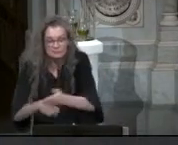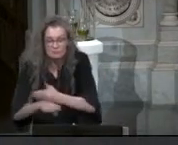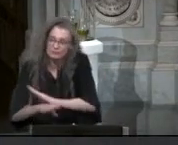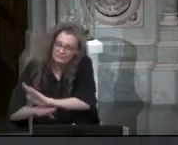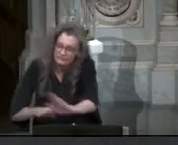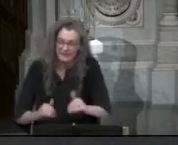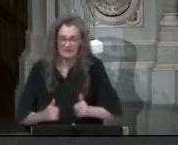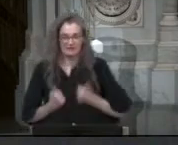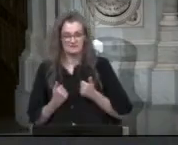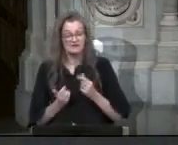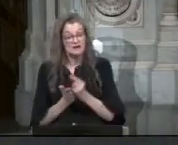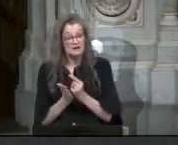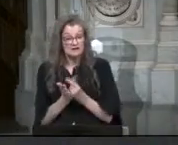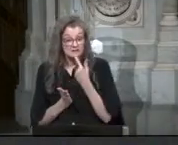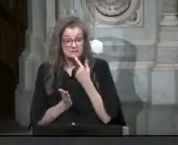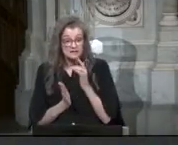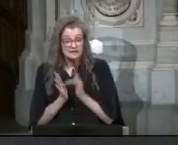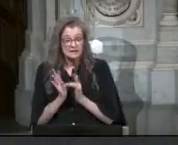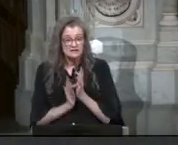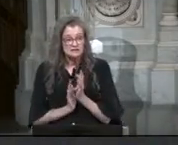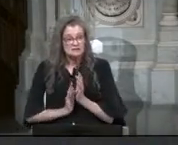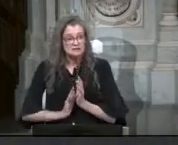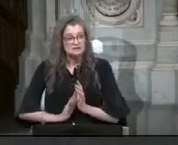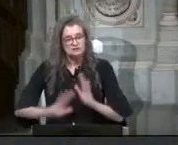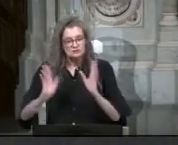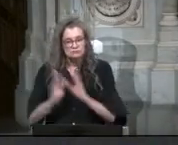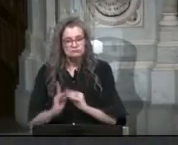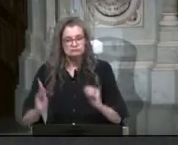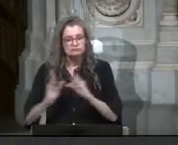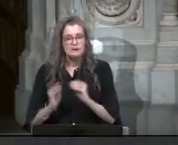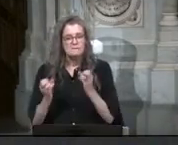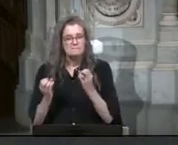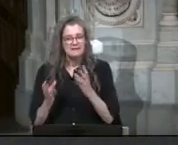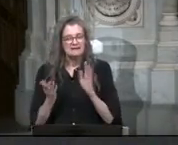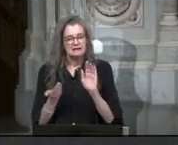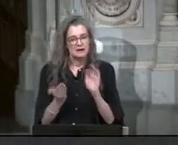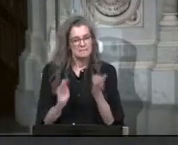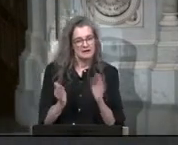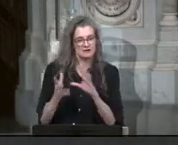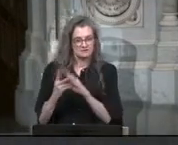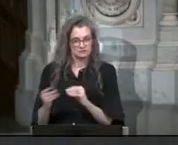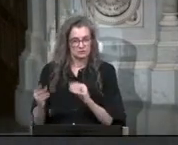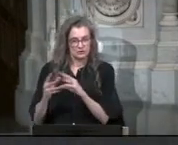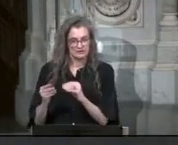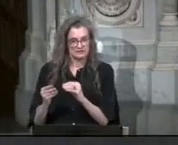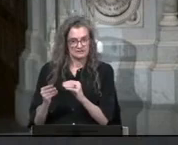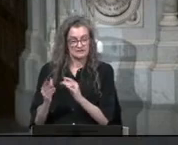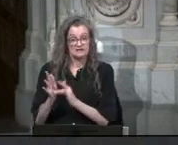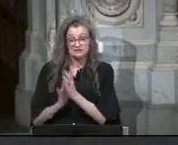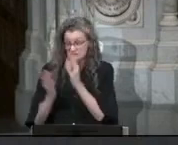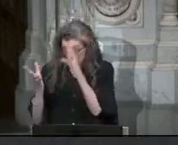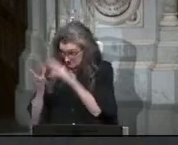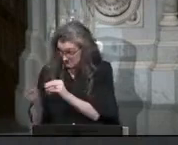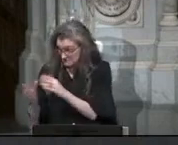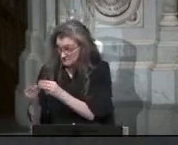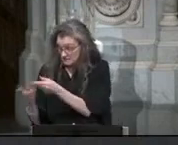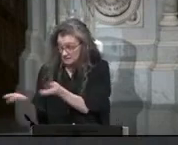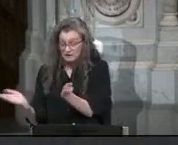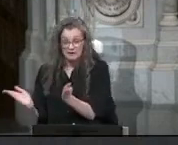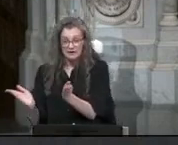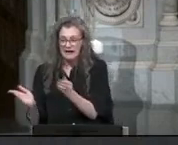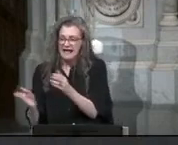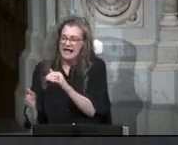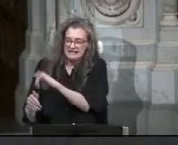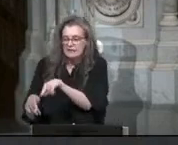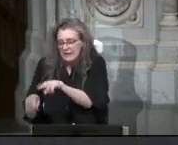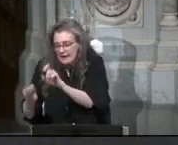The gospel says Jesus spoke with so many such parables. He spoke the word to them, as they were able